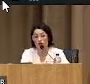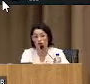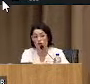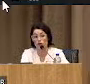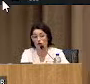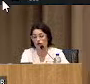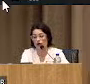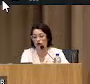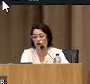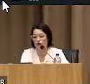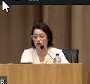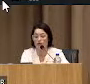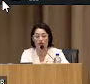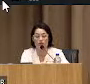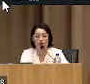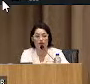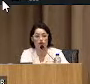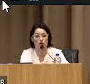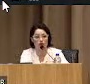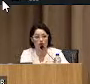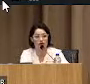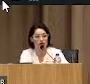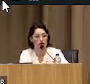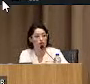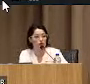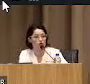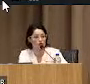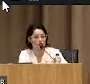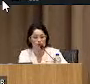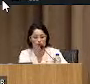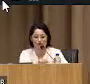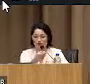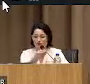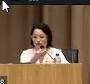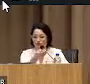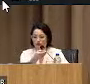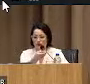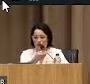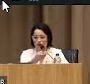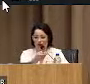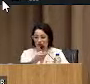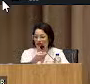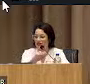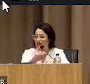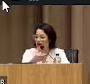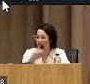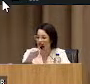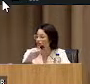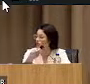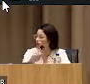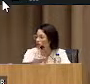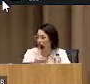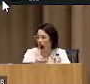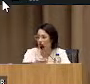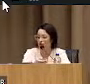ophthalmology section, looking at those as a postdoctorate. I do not want to